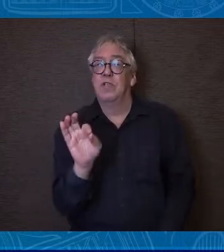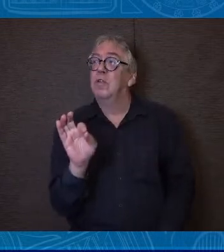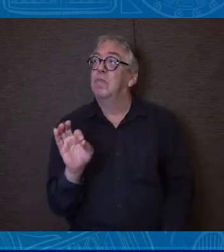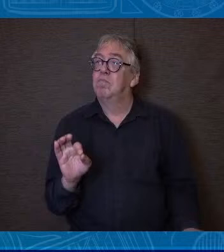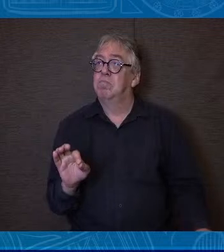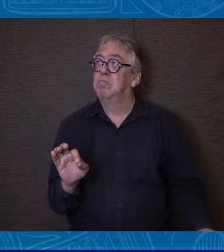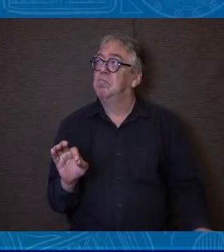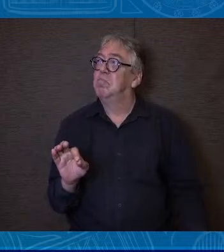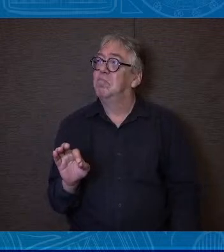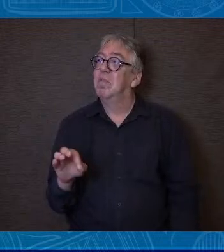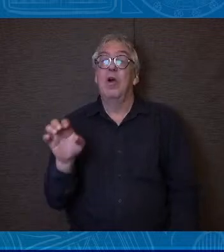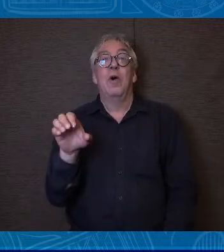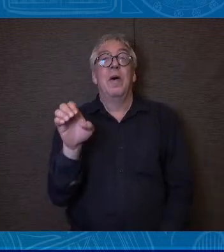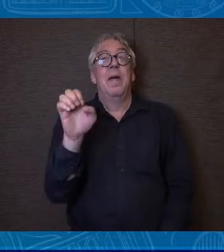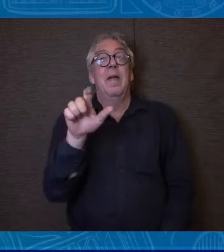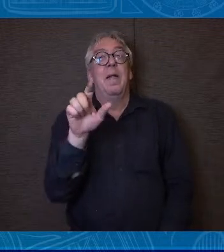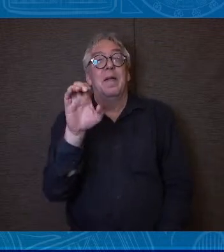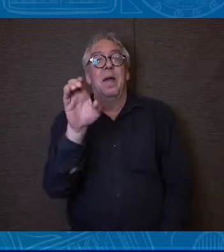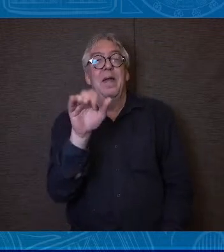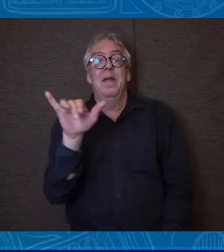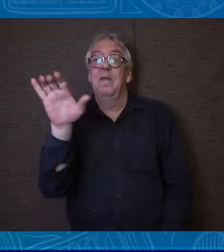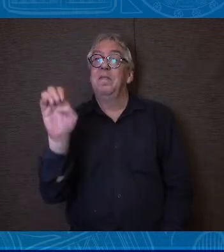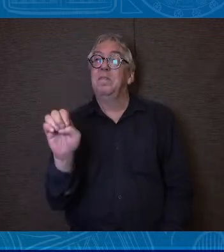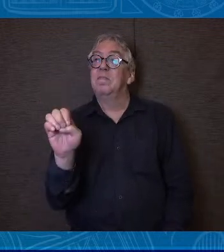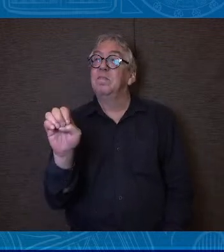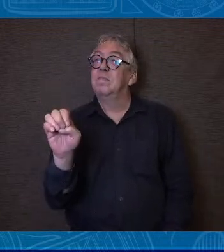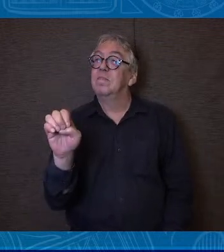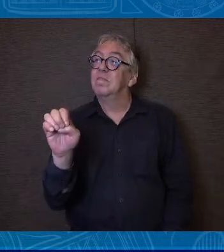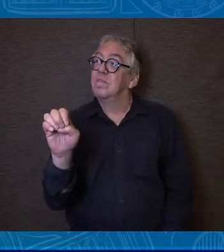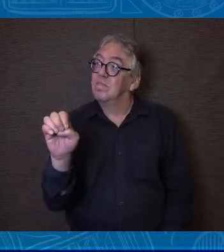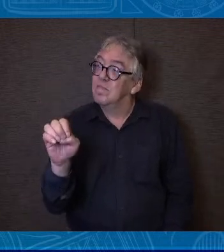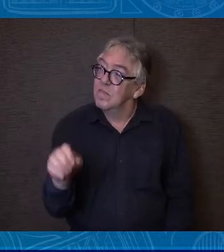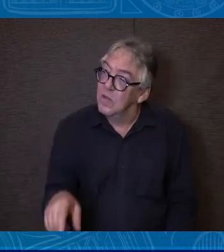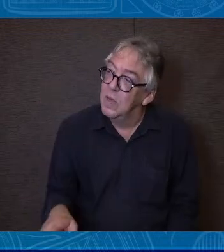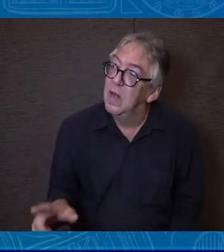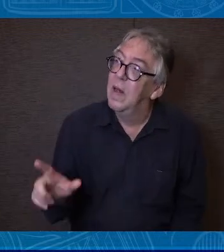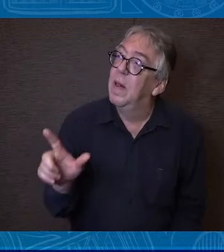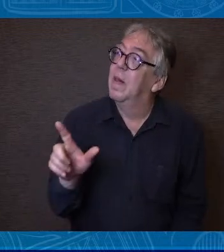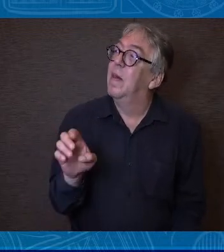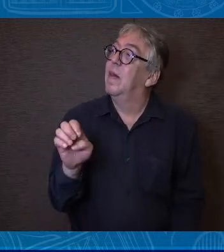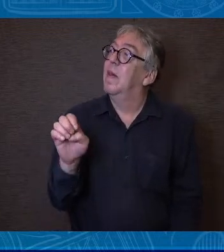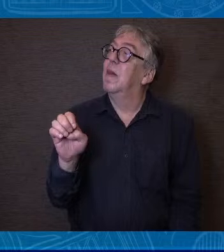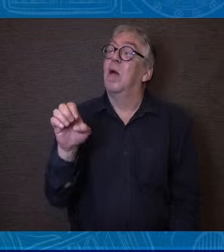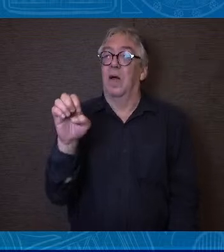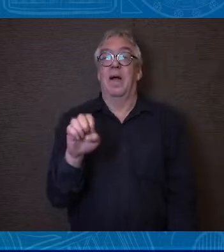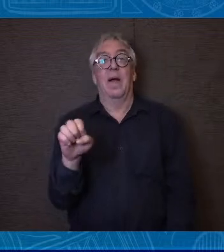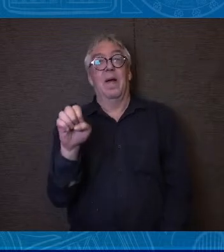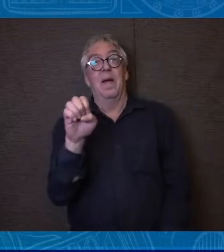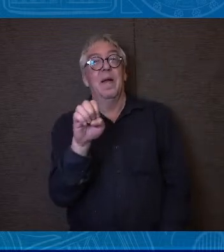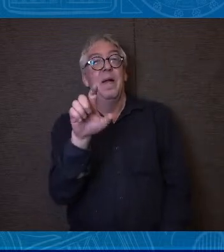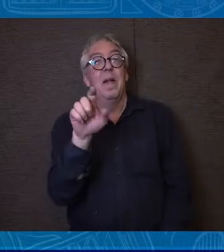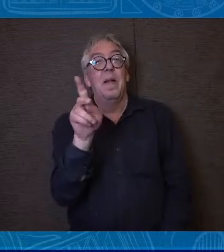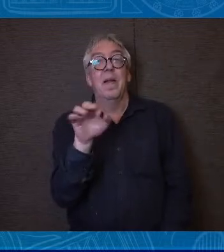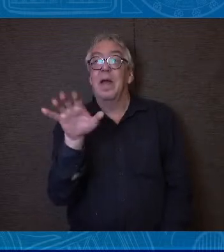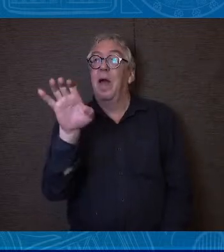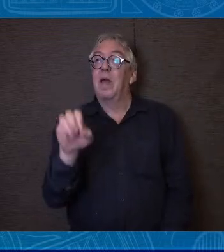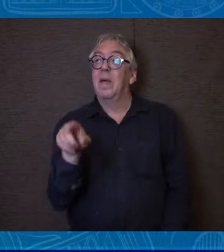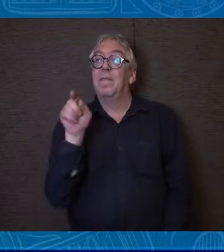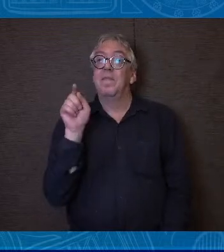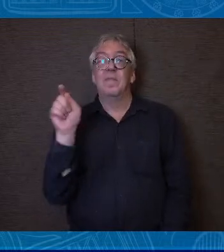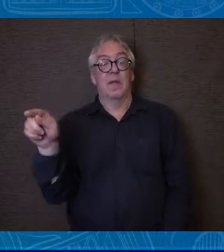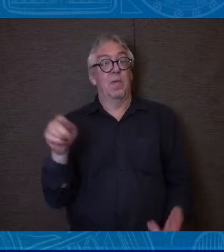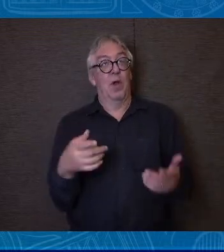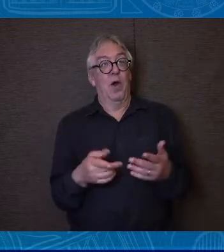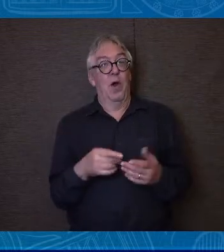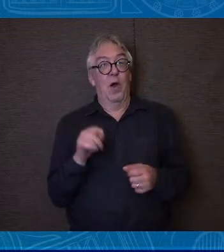Elke Makasil. Elke, what are the key challenges faced by multilateral